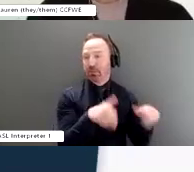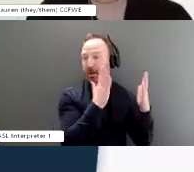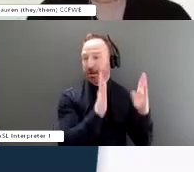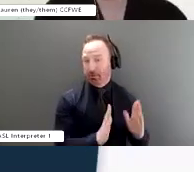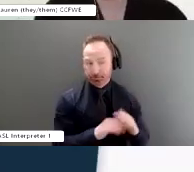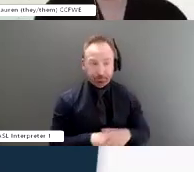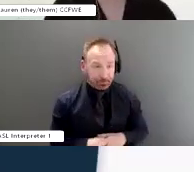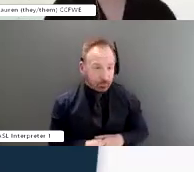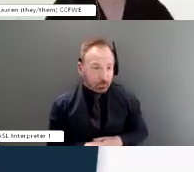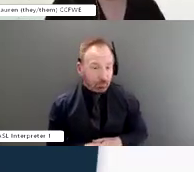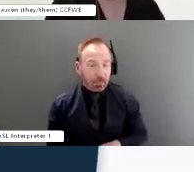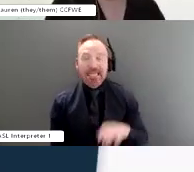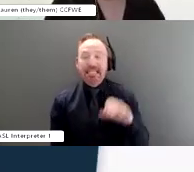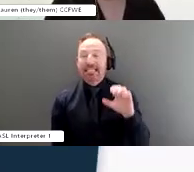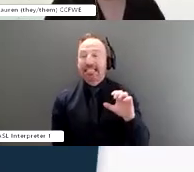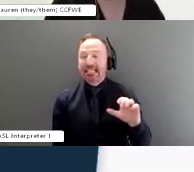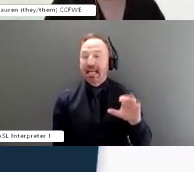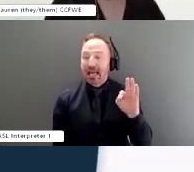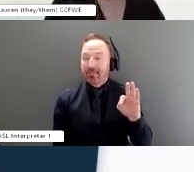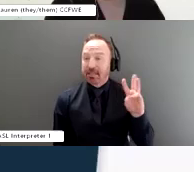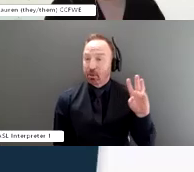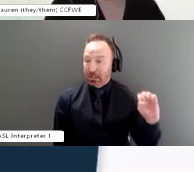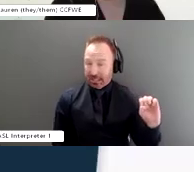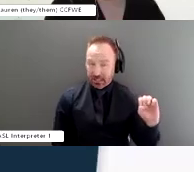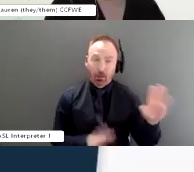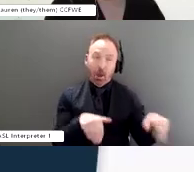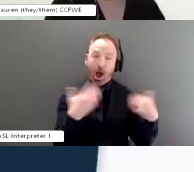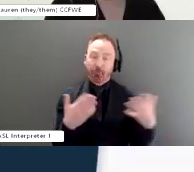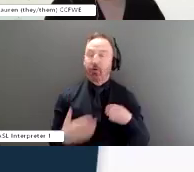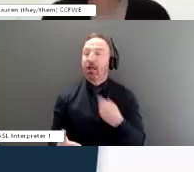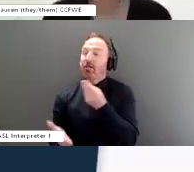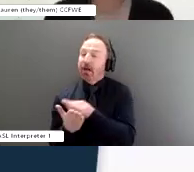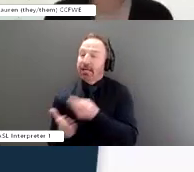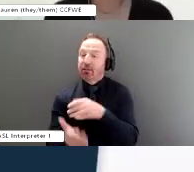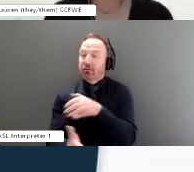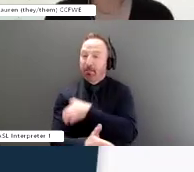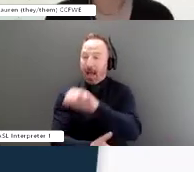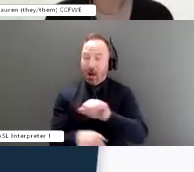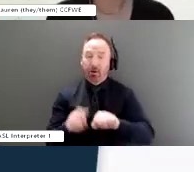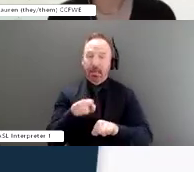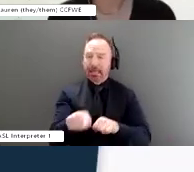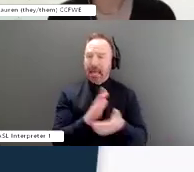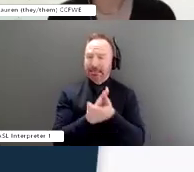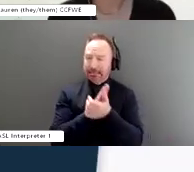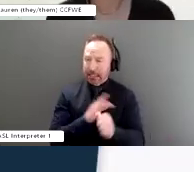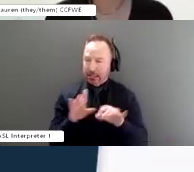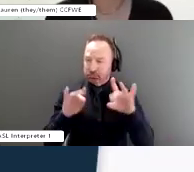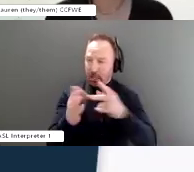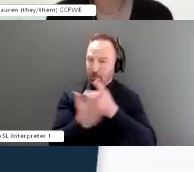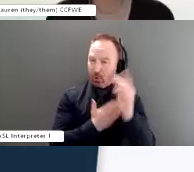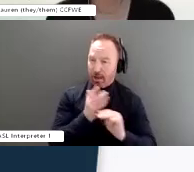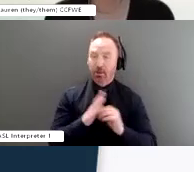So at CCFWE, we also offer financial empowerment and literacy programs to survivors of economic abuse living